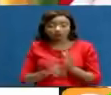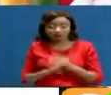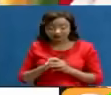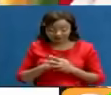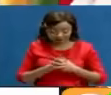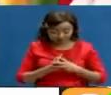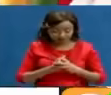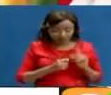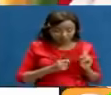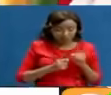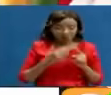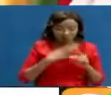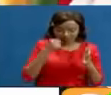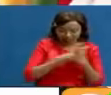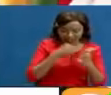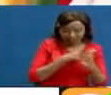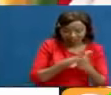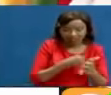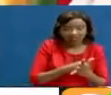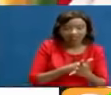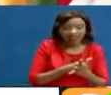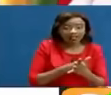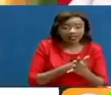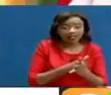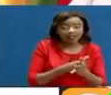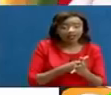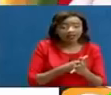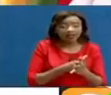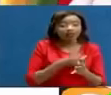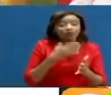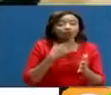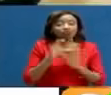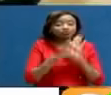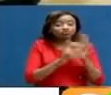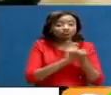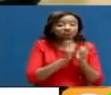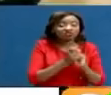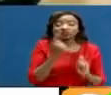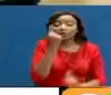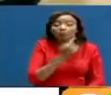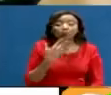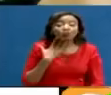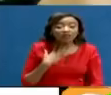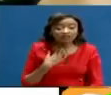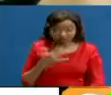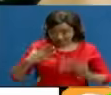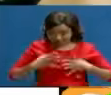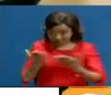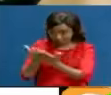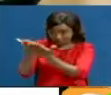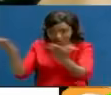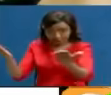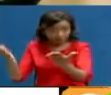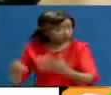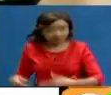this whole push is being pushed by leaders. It's not being pushed by the public, by the people. The